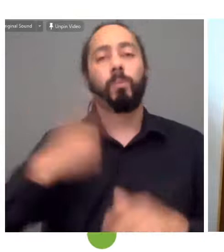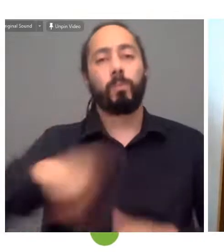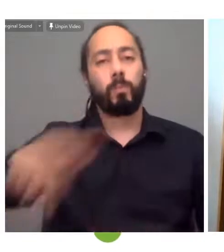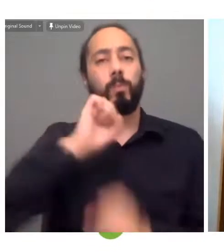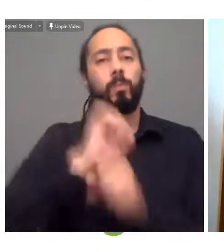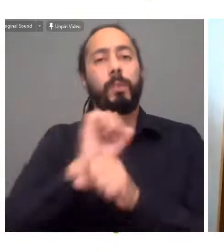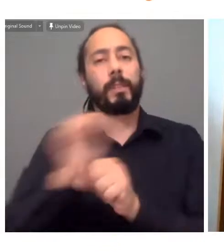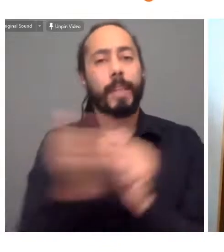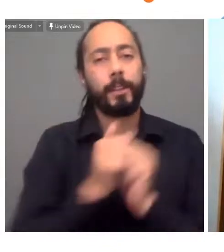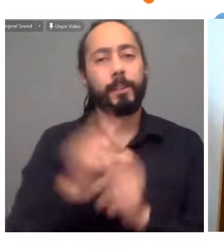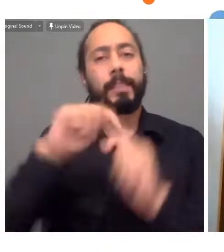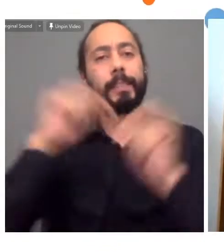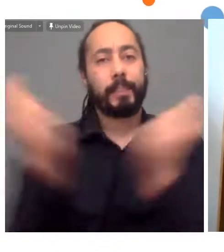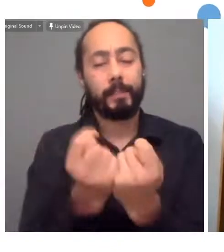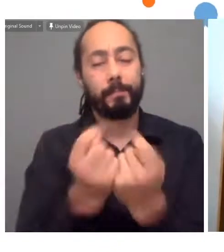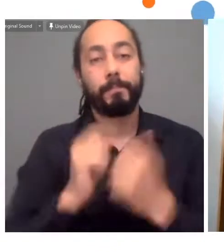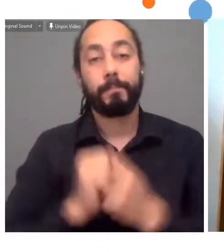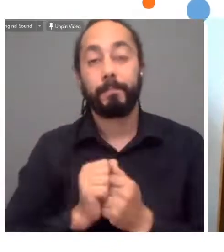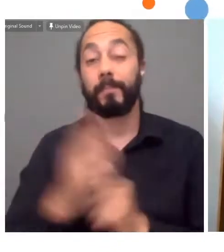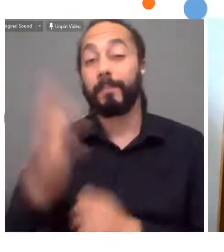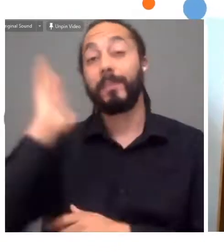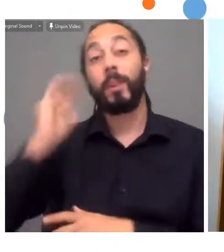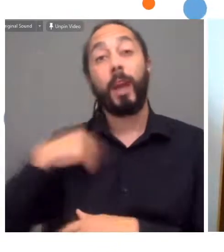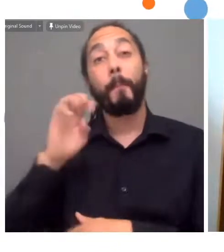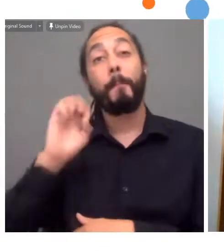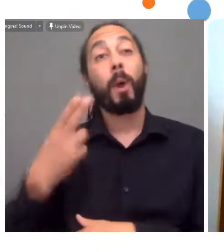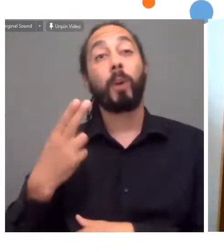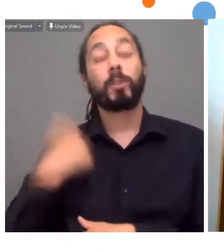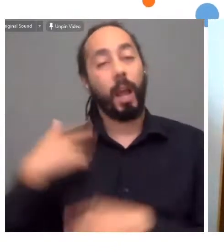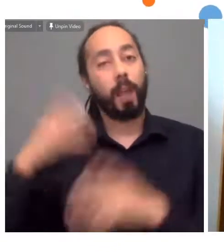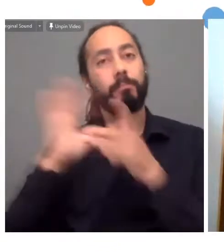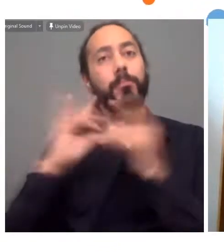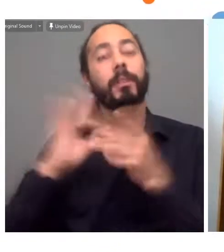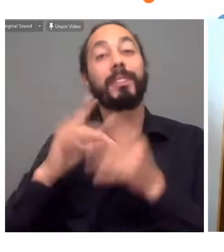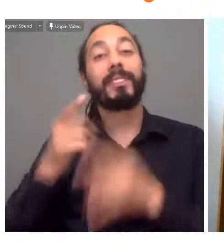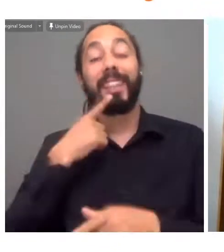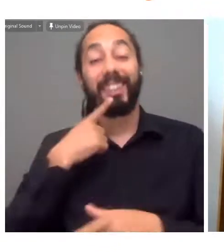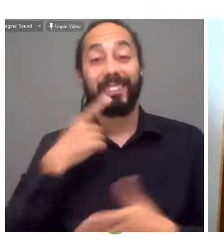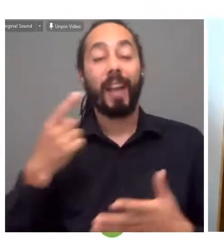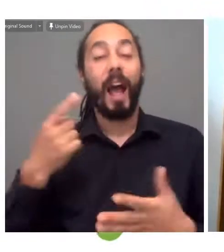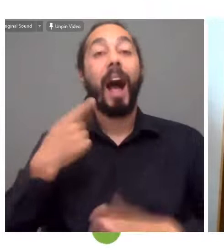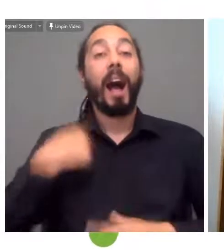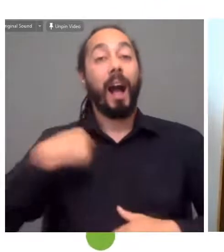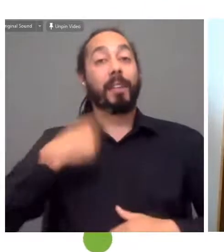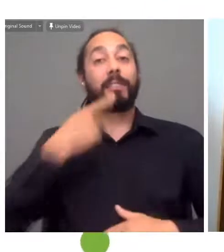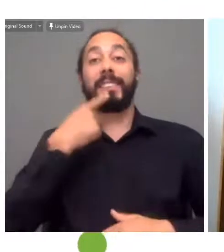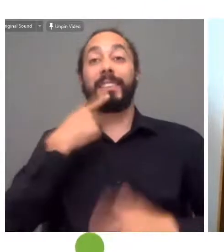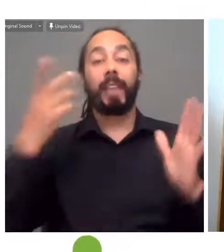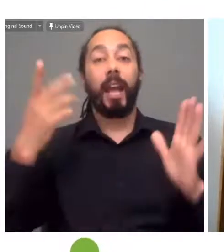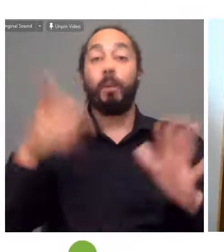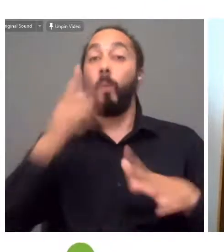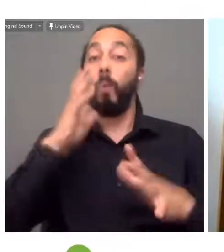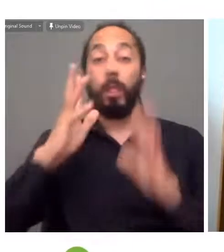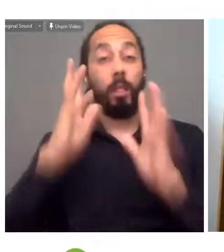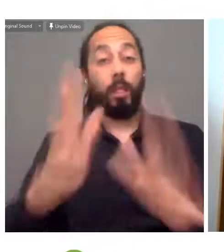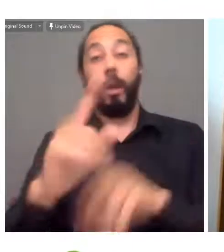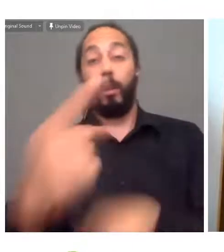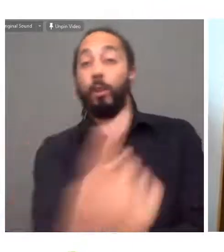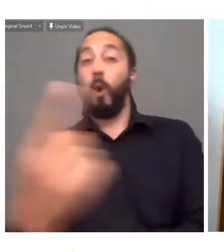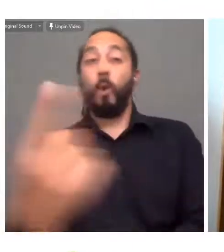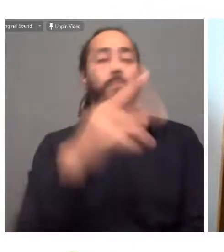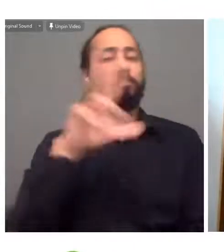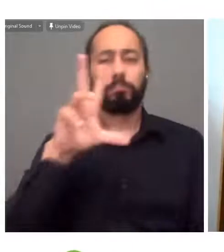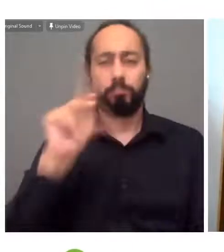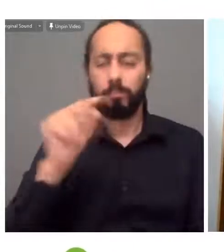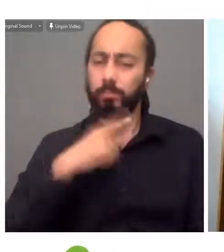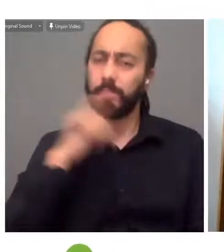March, I said you wouldn't be left to make it on your own, and I meant it. In April, we announced a sector-specific